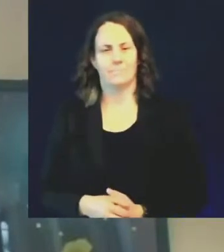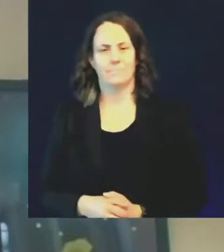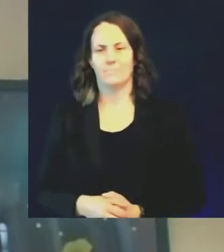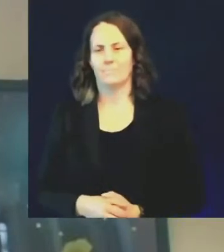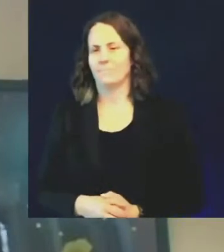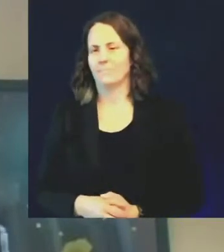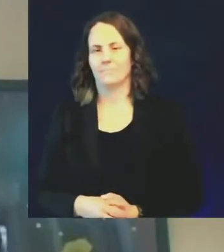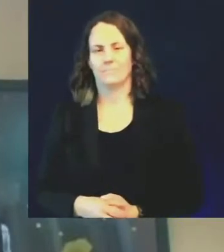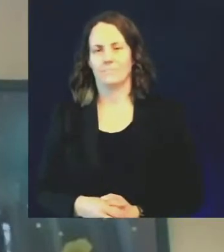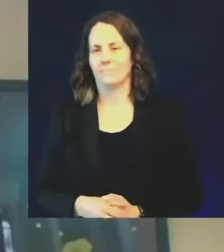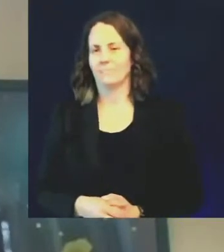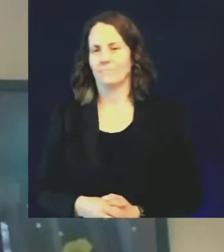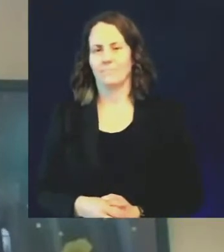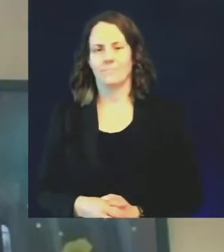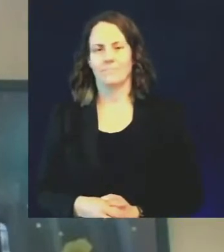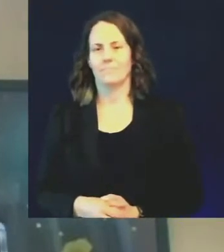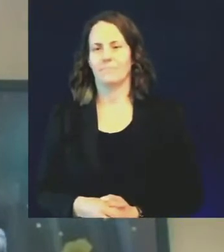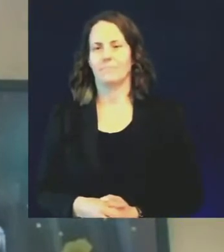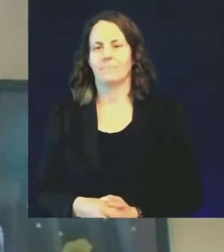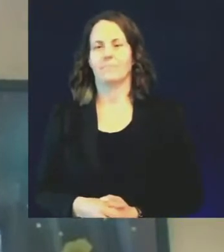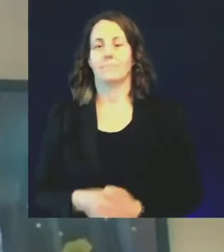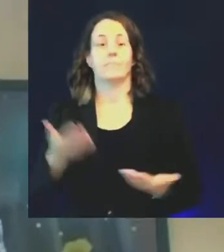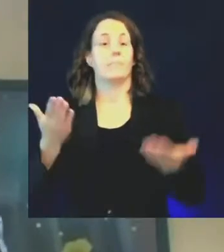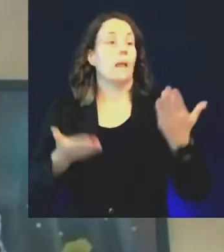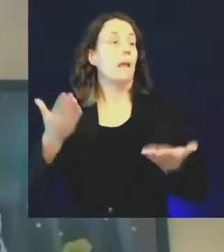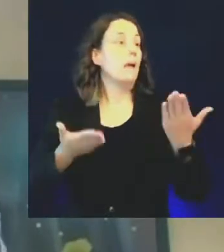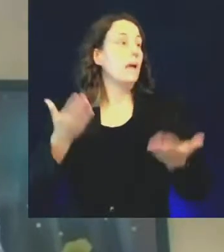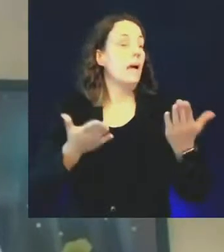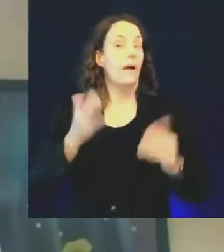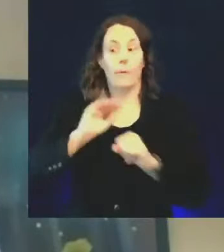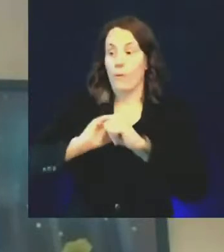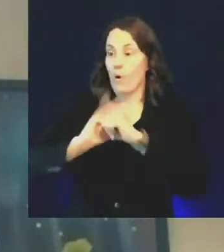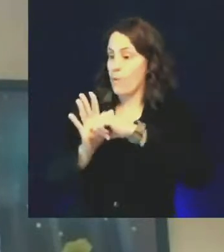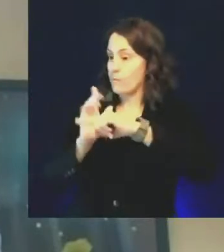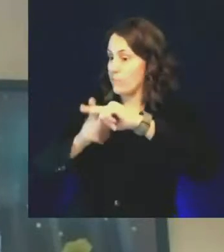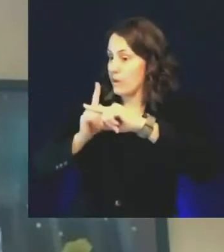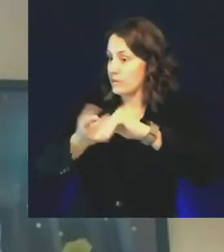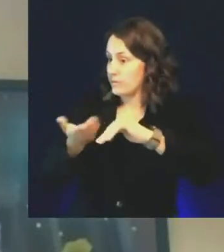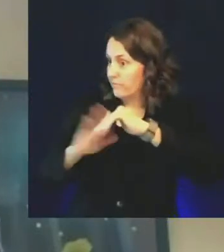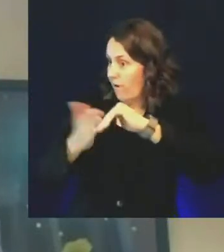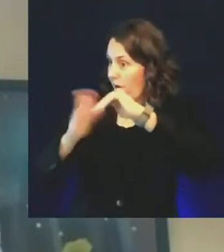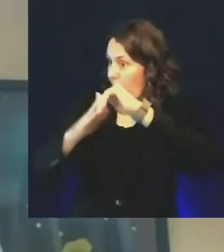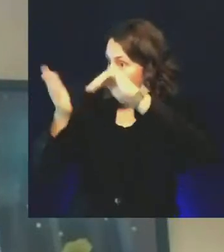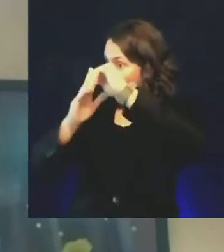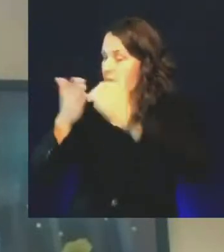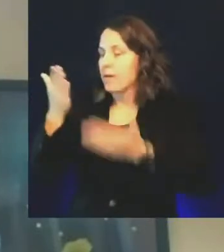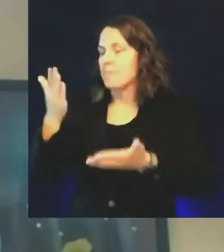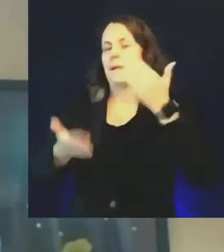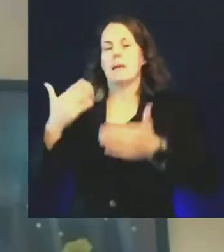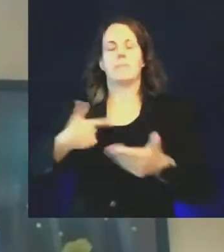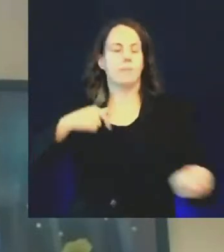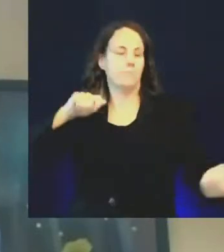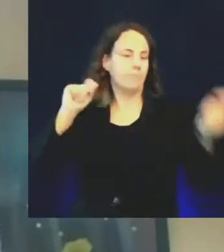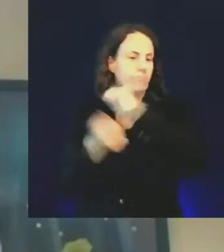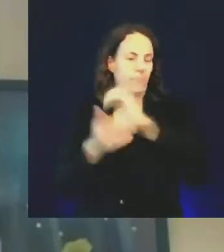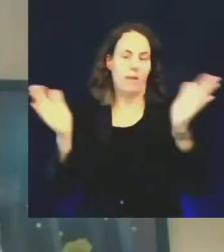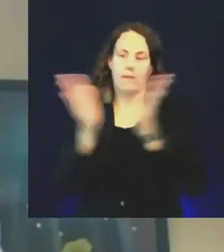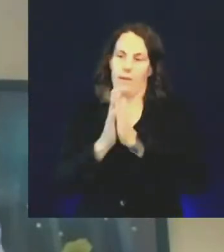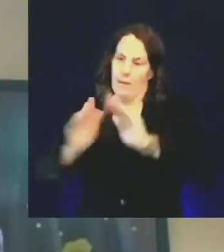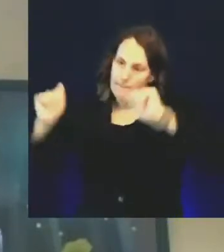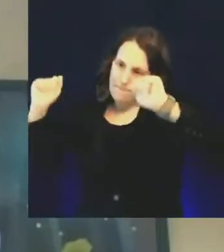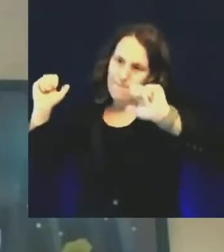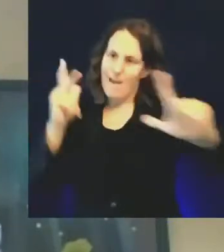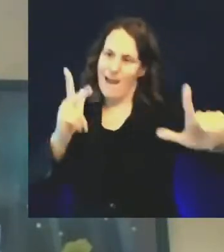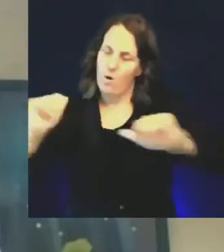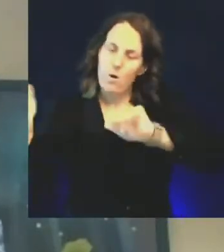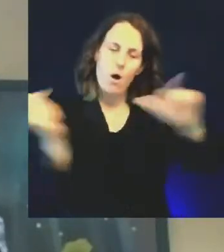school, everyone will put their masks back on. That would be the first thing that would make sense until you get through